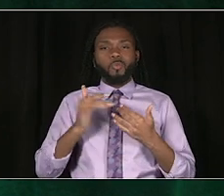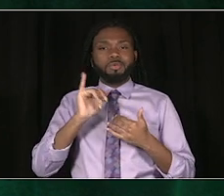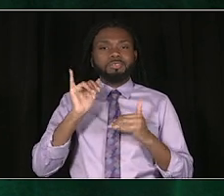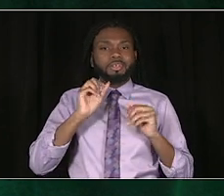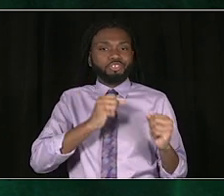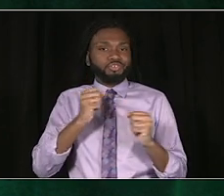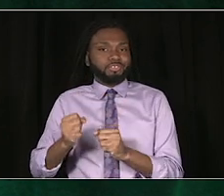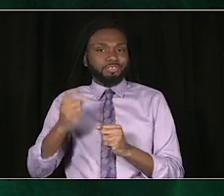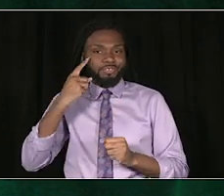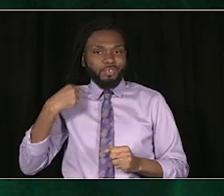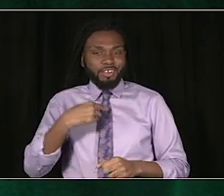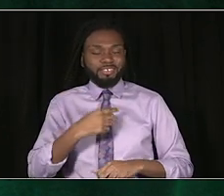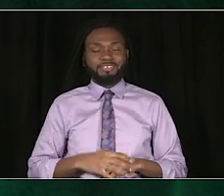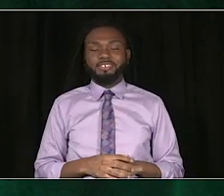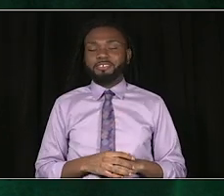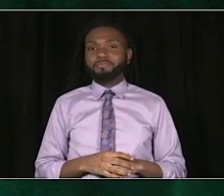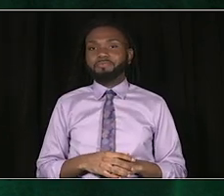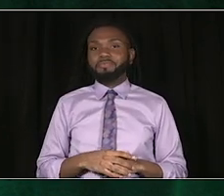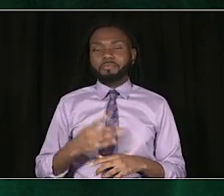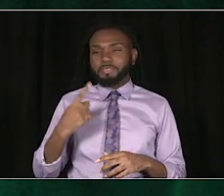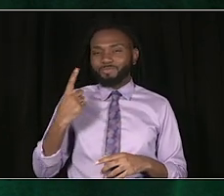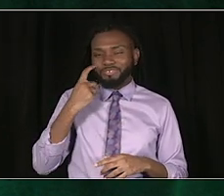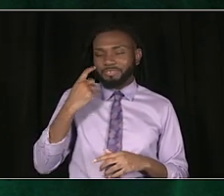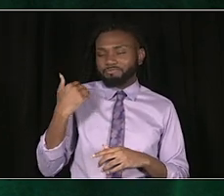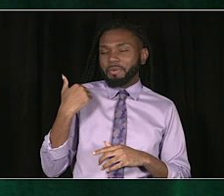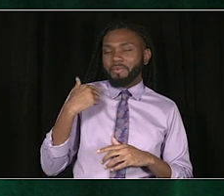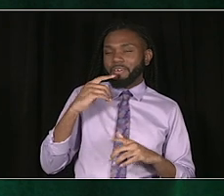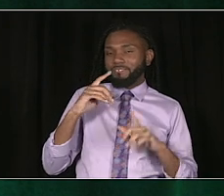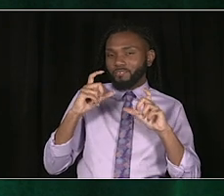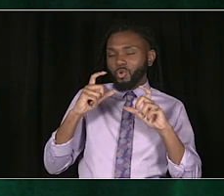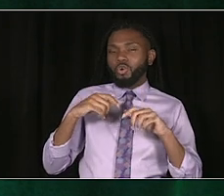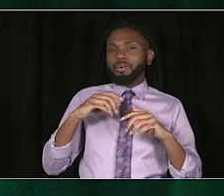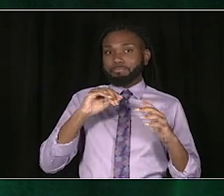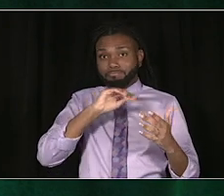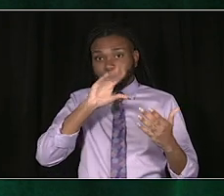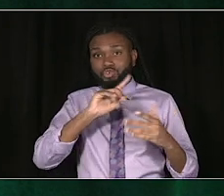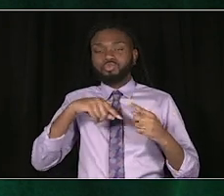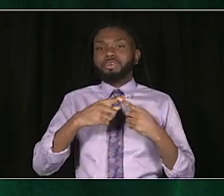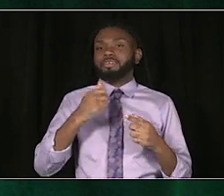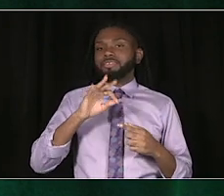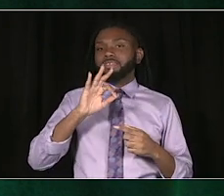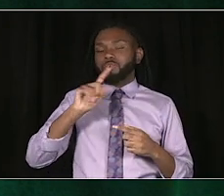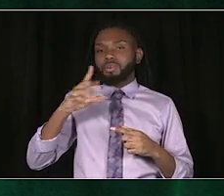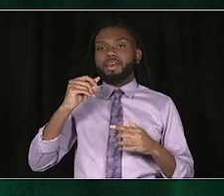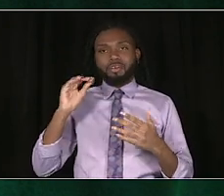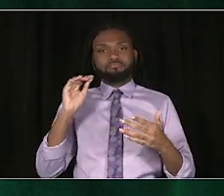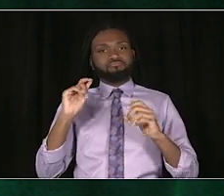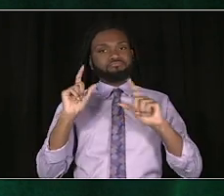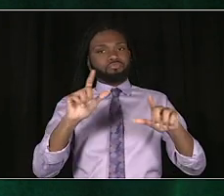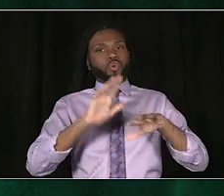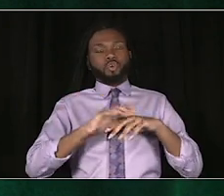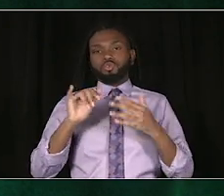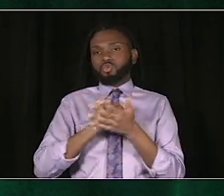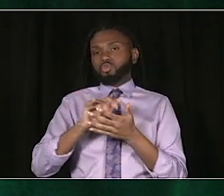us. I was just reminded of a photo that was taken in 1991, and it was on the New York Times, and it was a picture